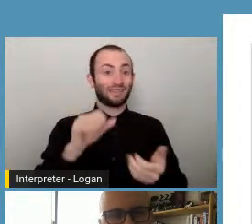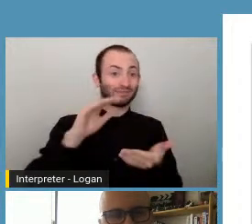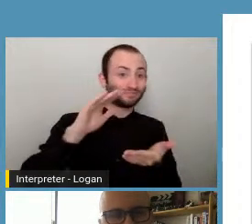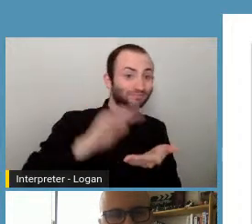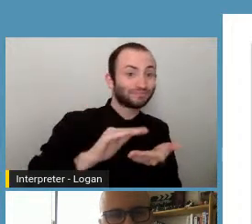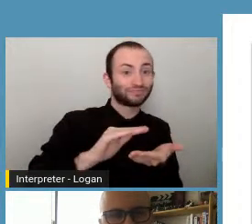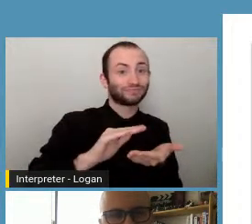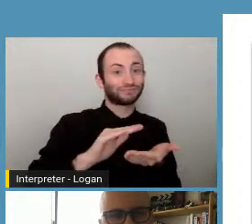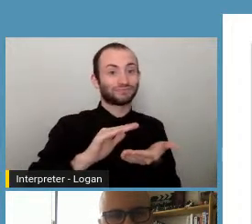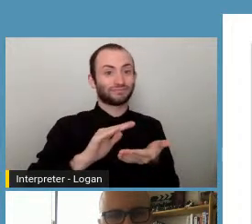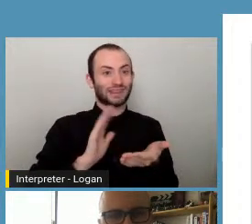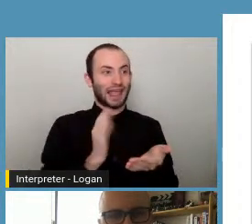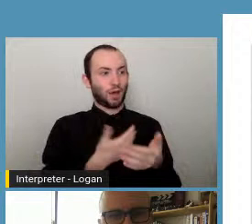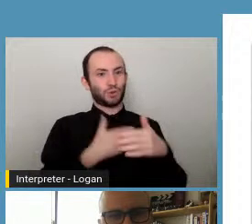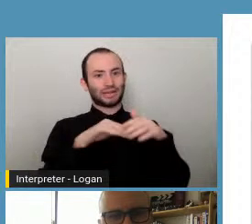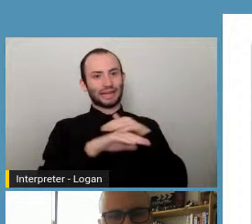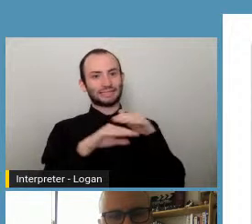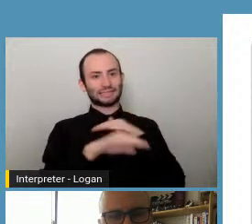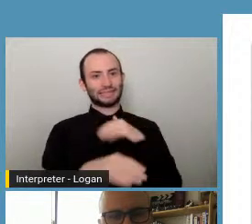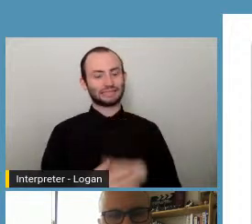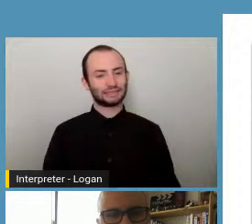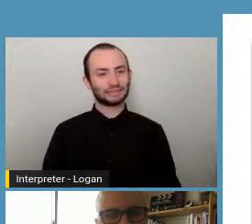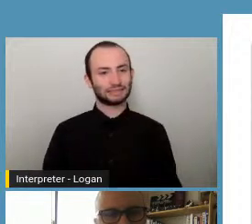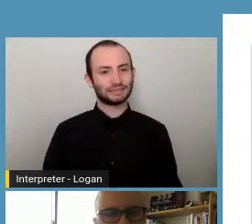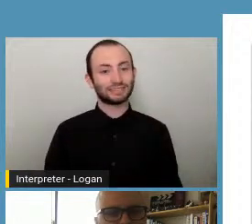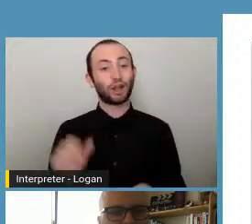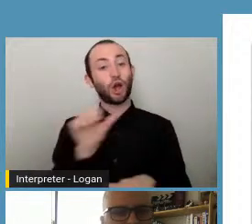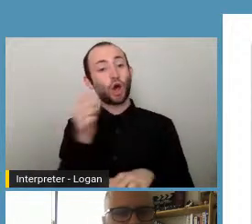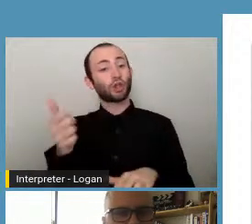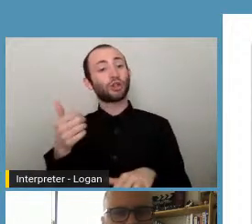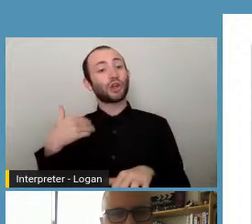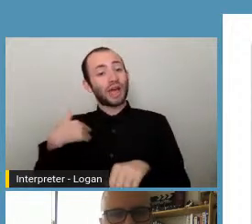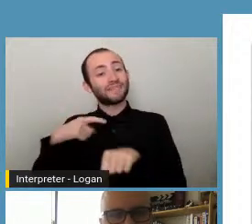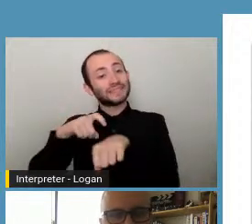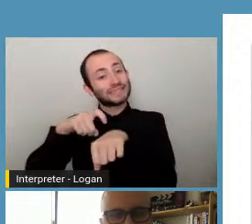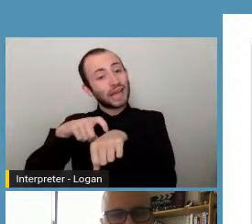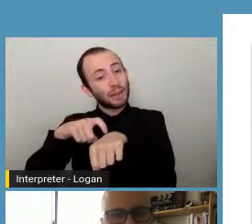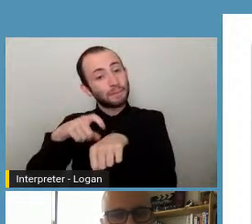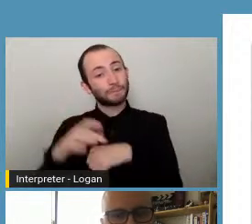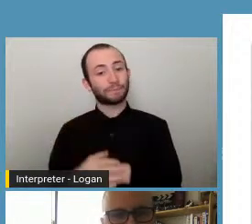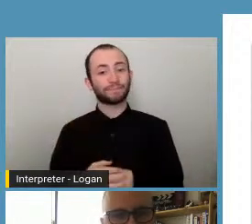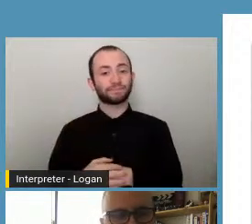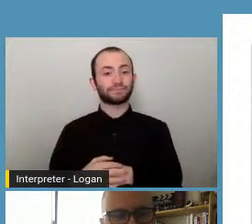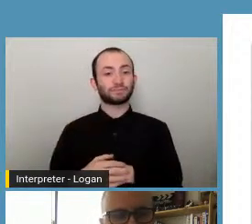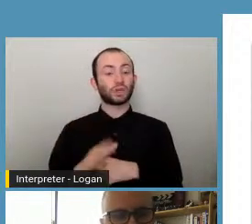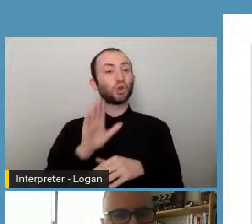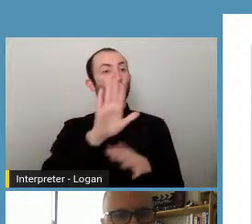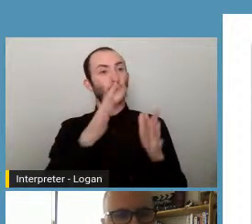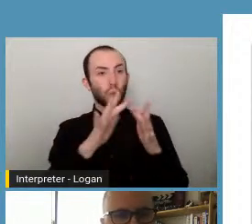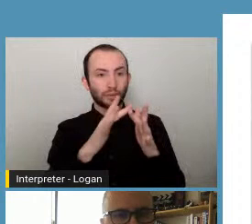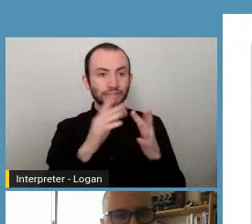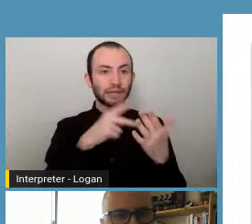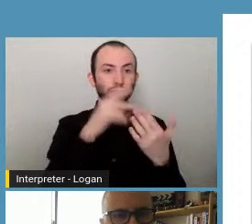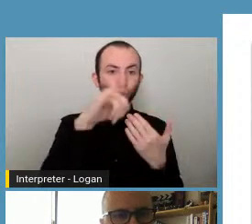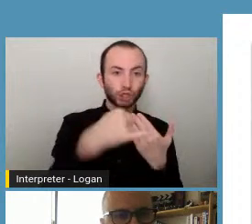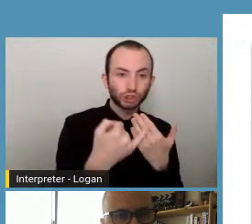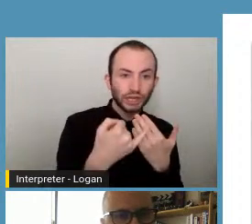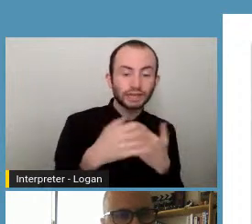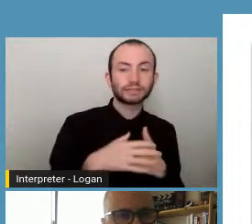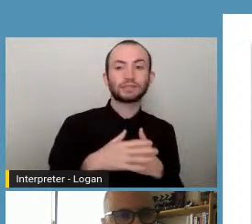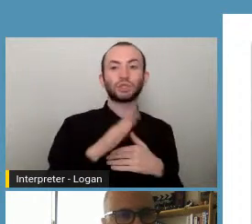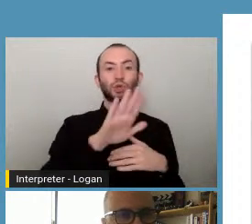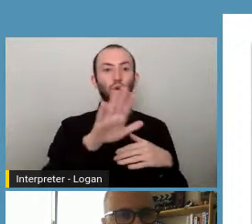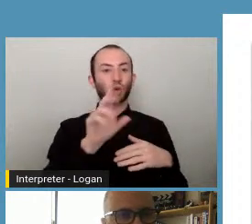more accessible. The other thing is timing, making sure that when you have a website project, a digital project, even if you're